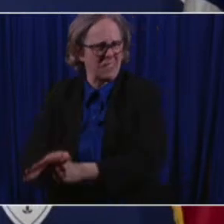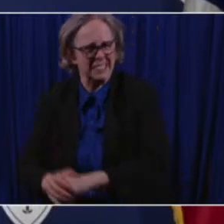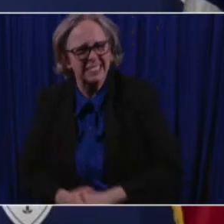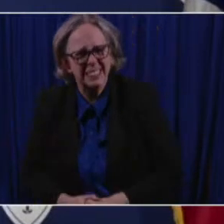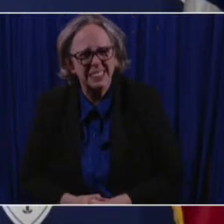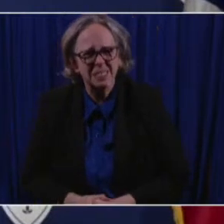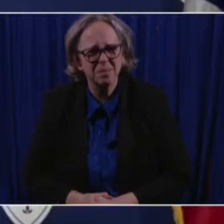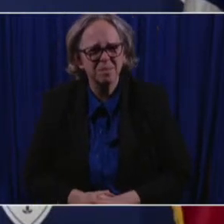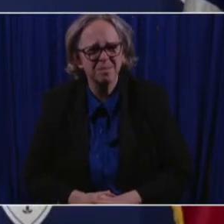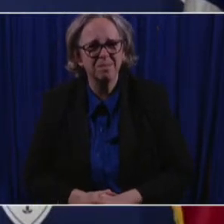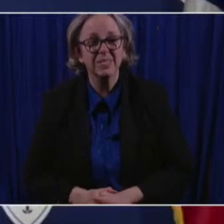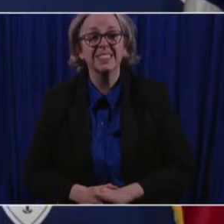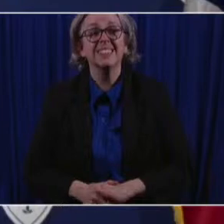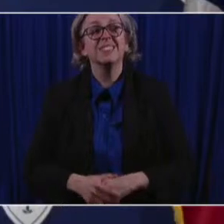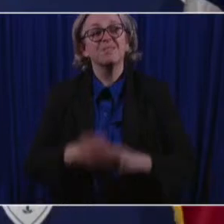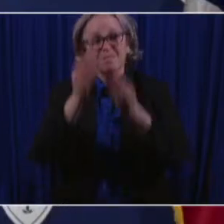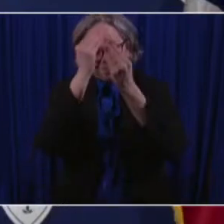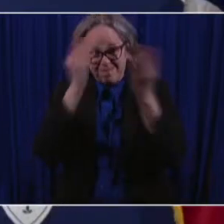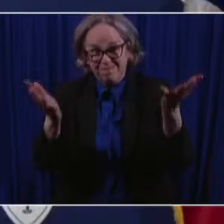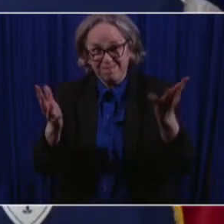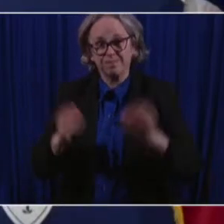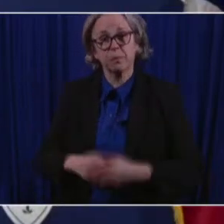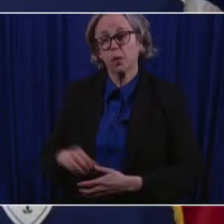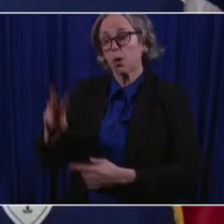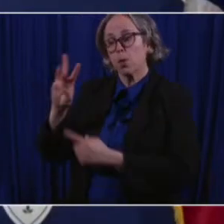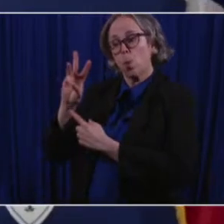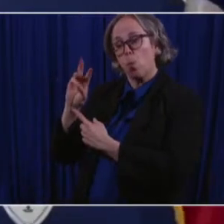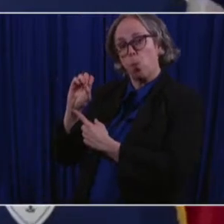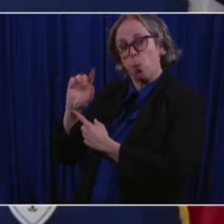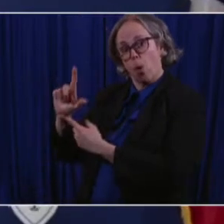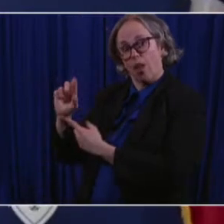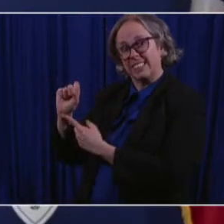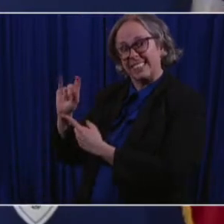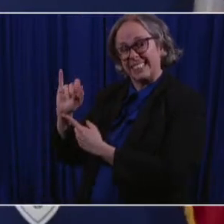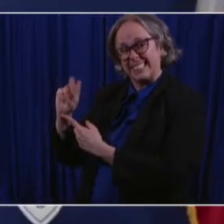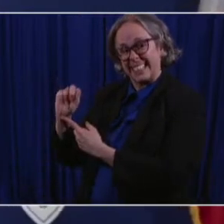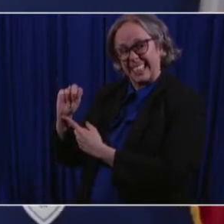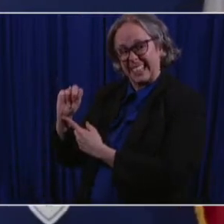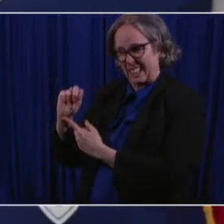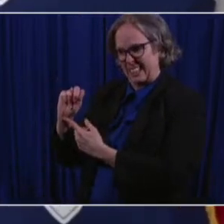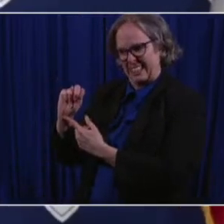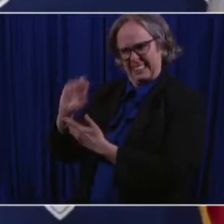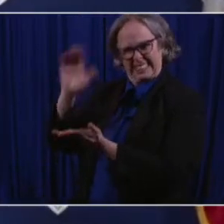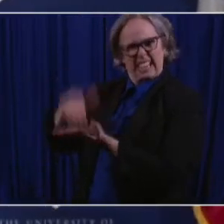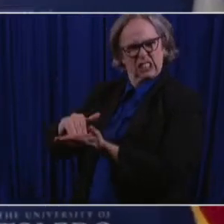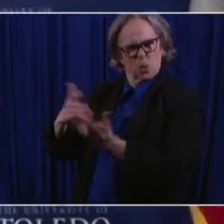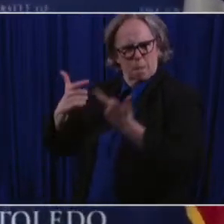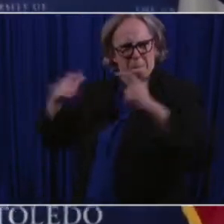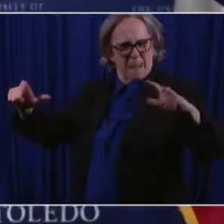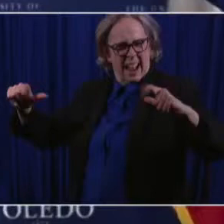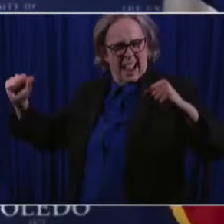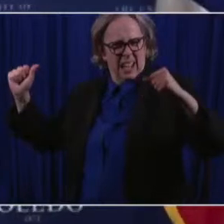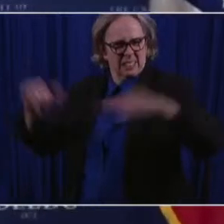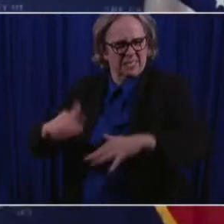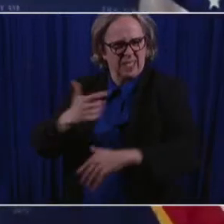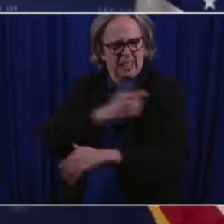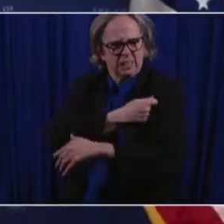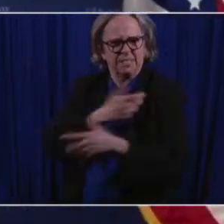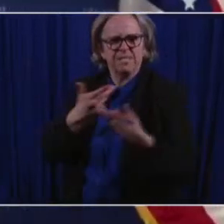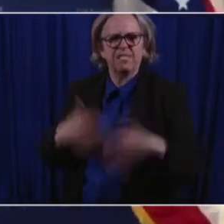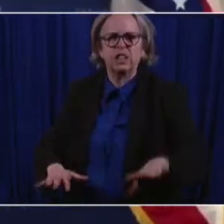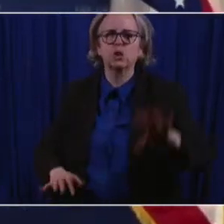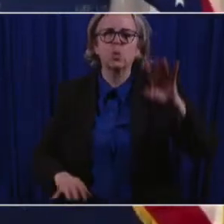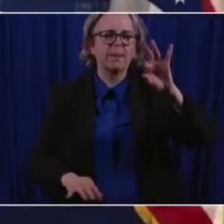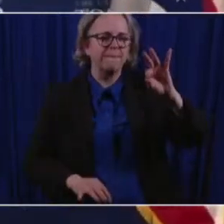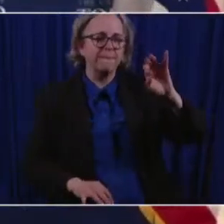site. Give you a little update. We are partnering with FEMA and Metro Health to offer first doses of the Pfizer vaccine beginning